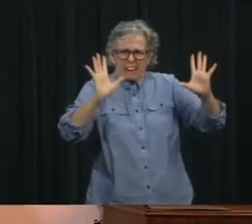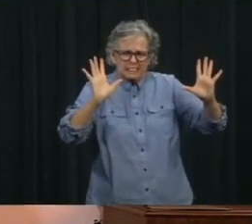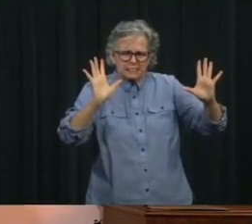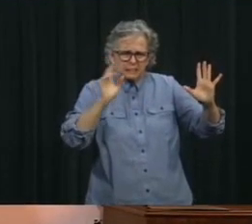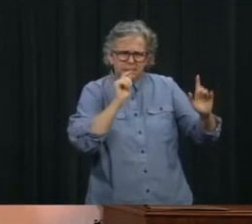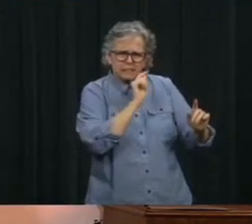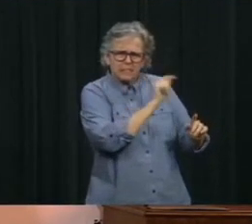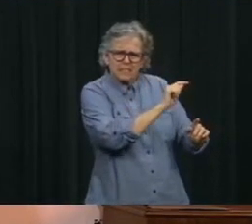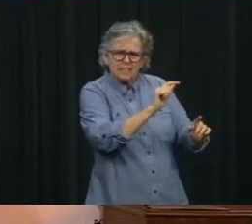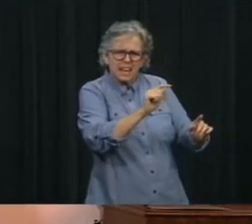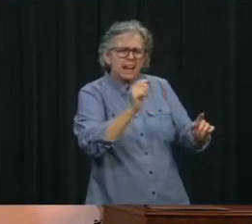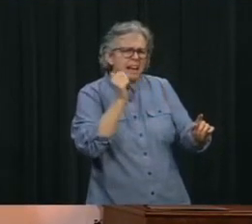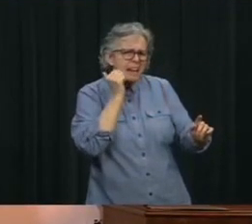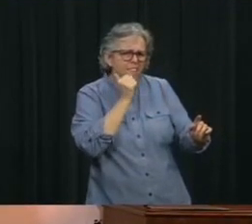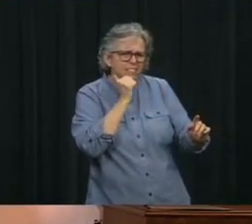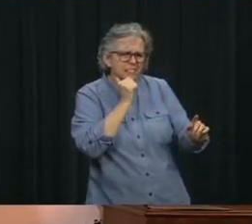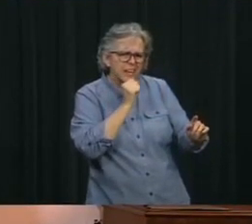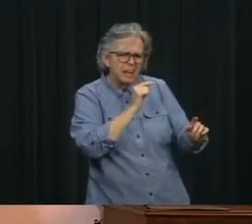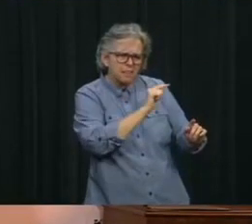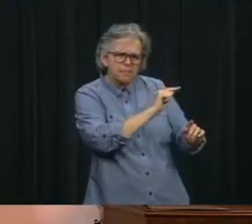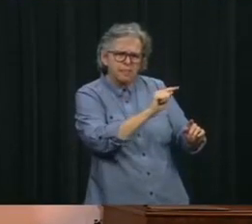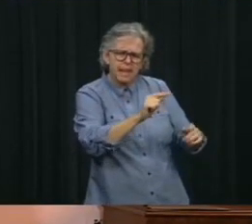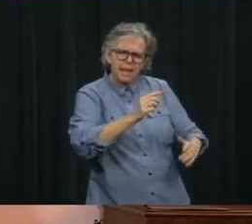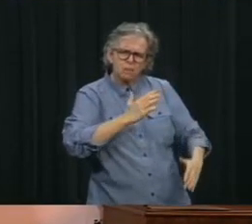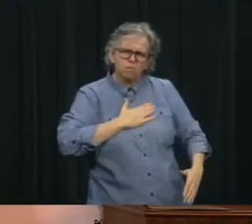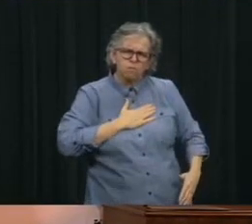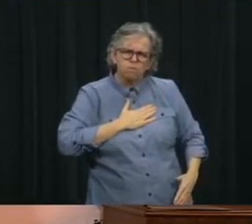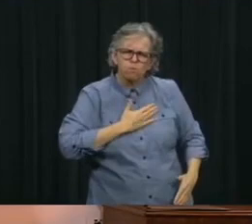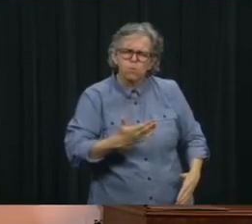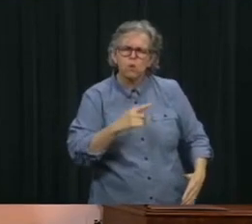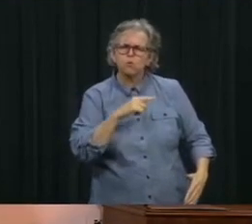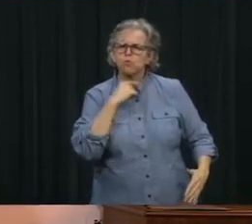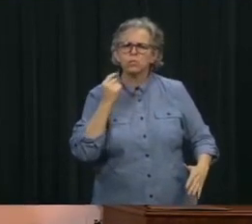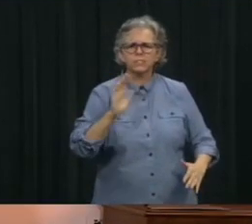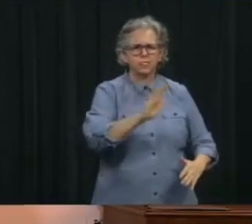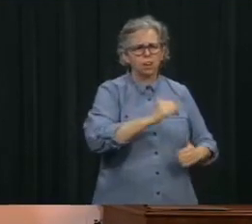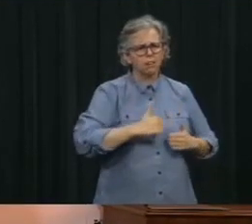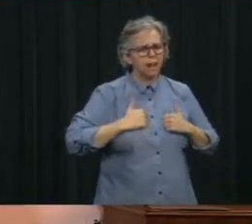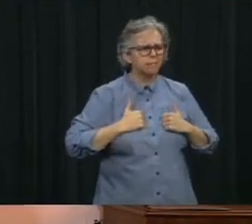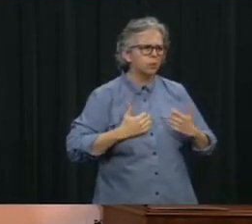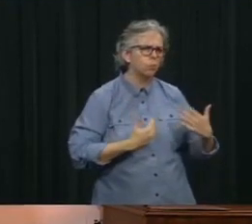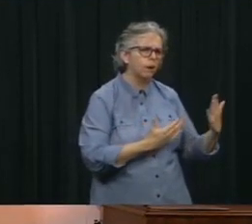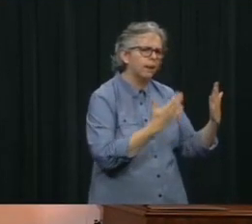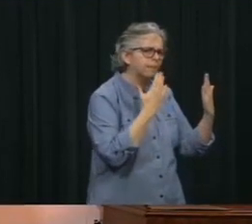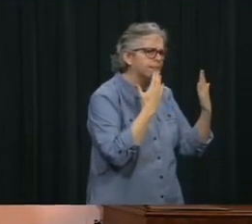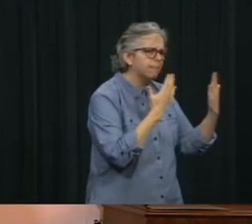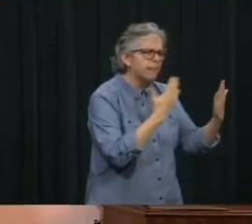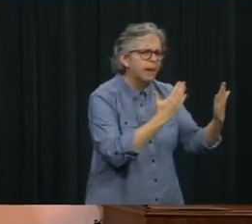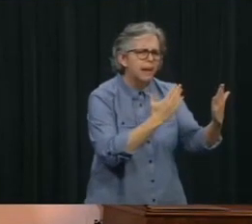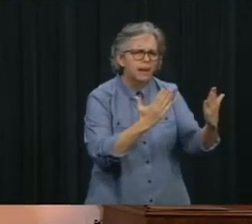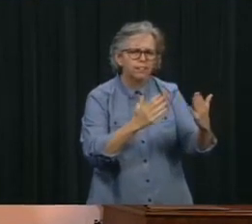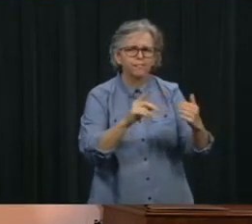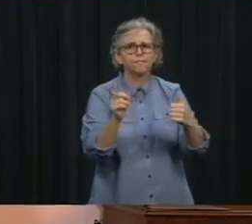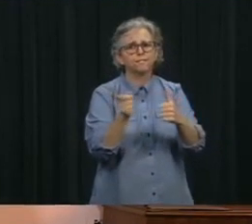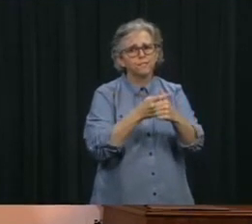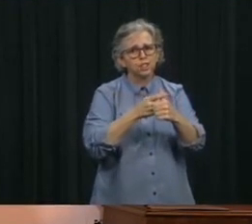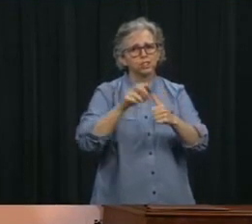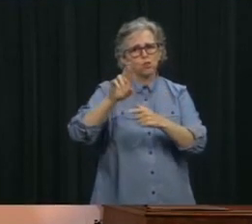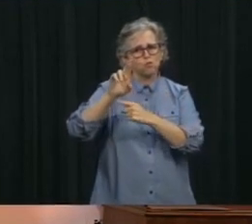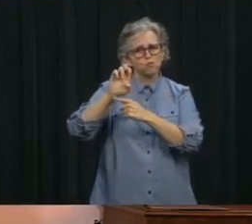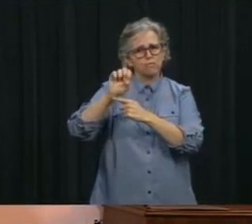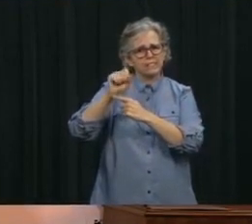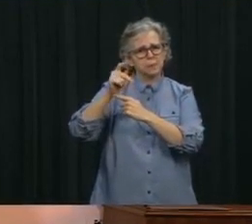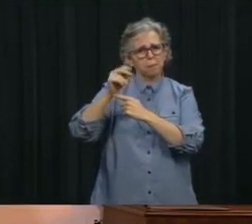lives. I want to thank them. I want to thank all our first responders. I want to thank everyone in the